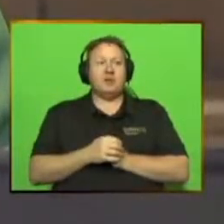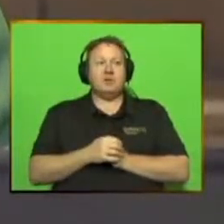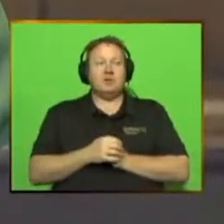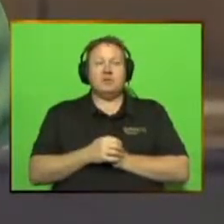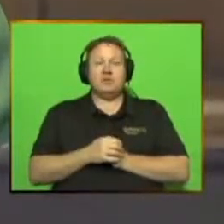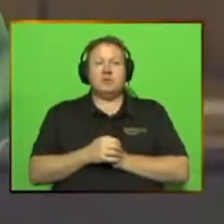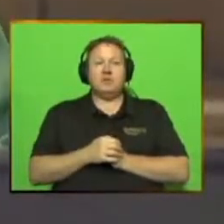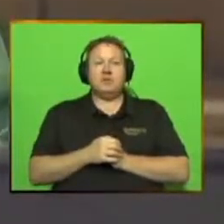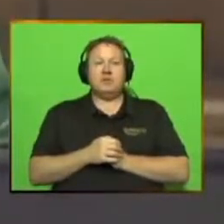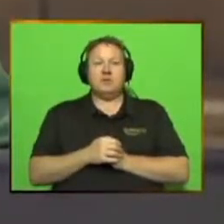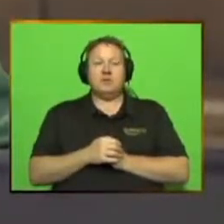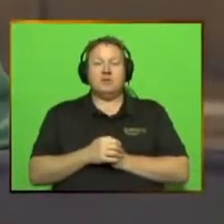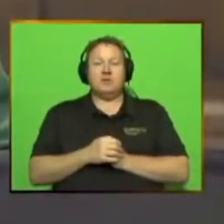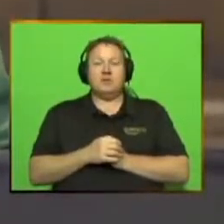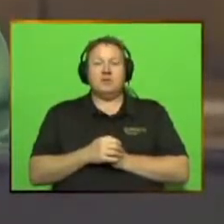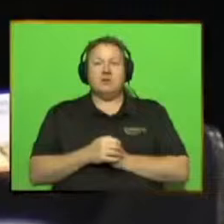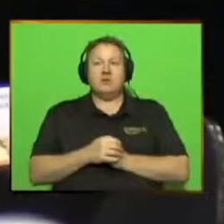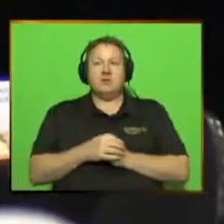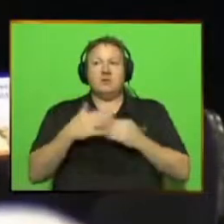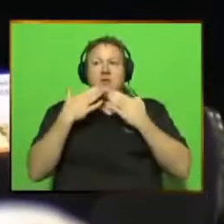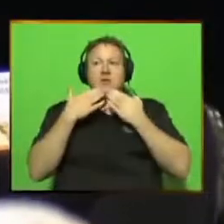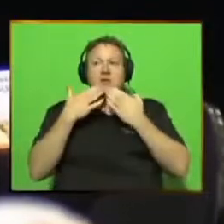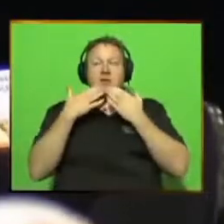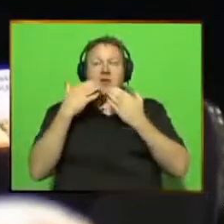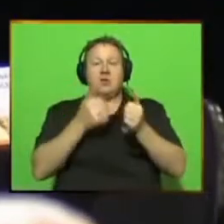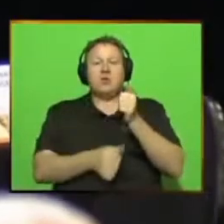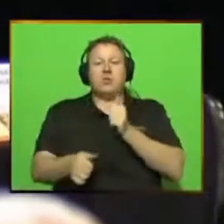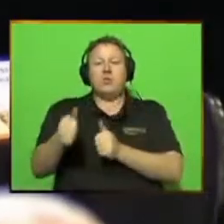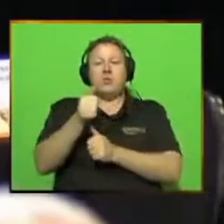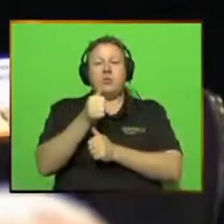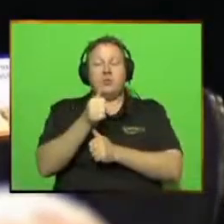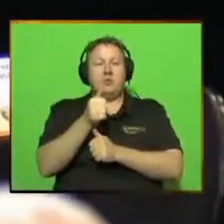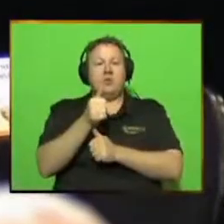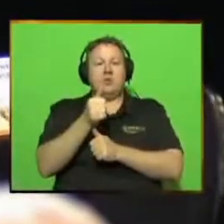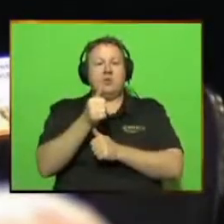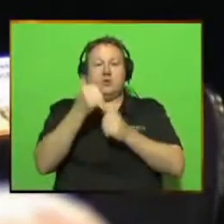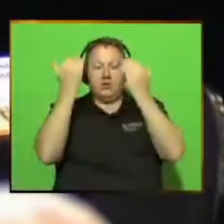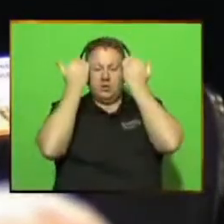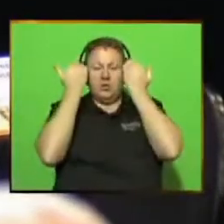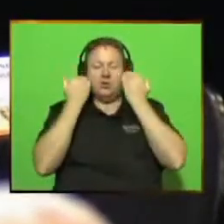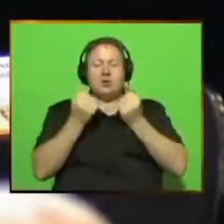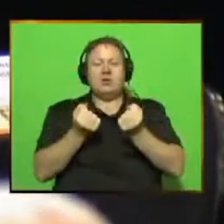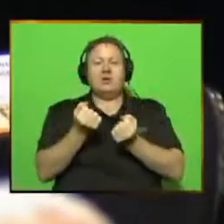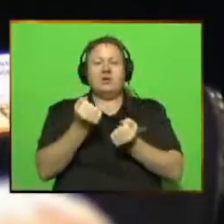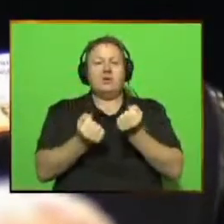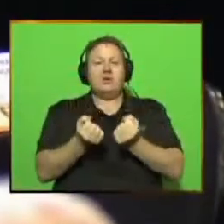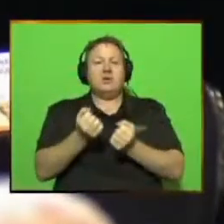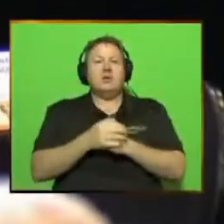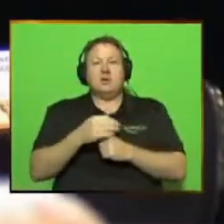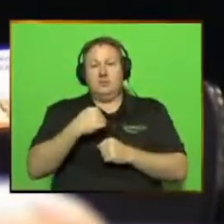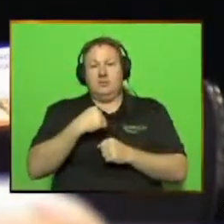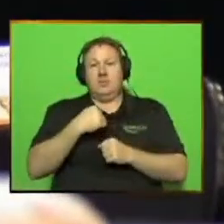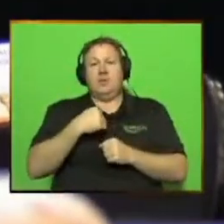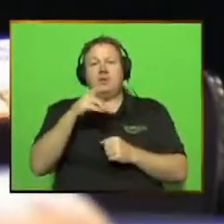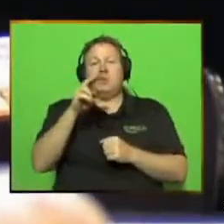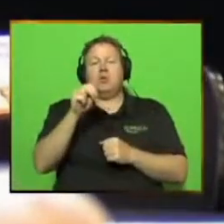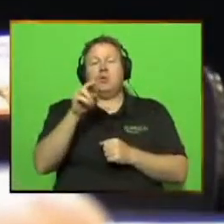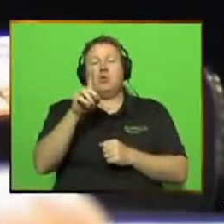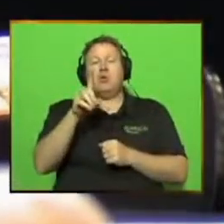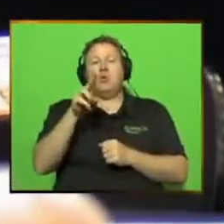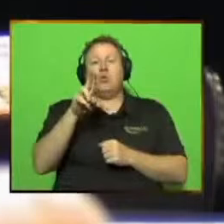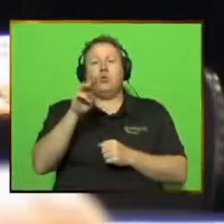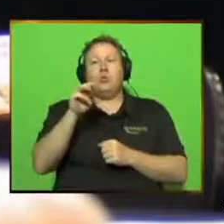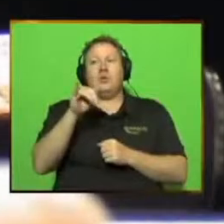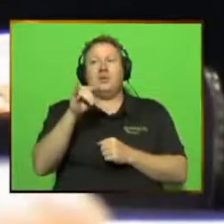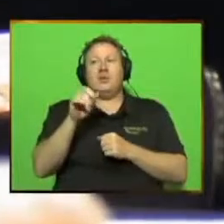Thank you very much, Chief Justice. My name is Mdumiseni Ntuli, the